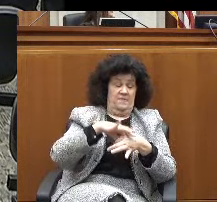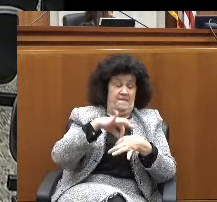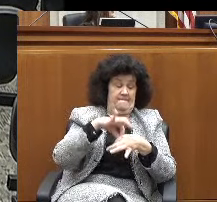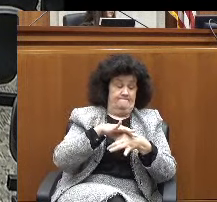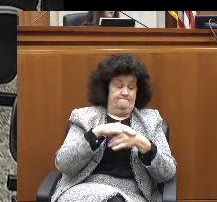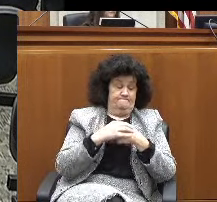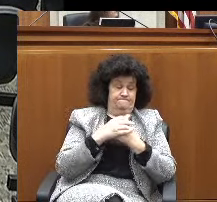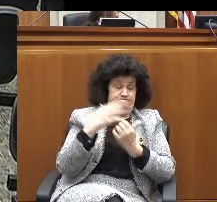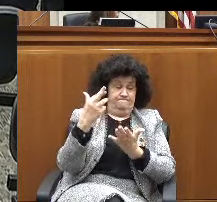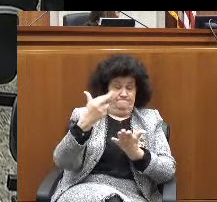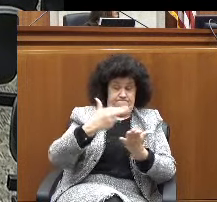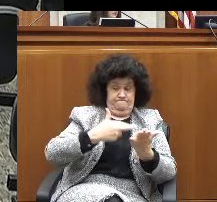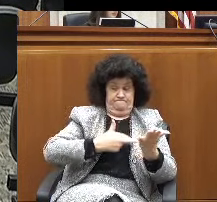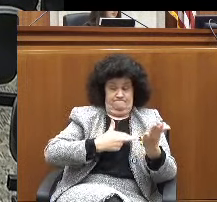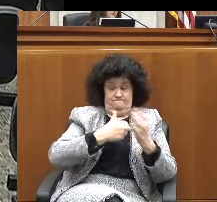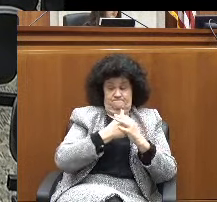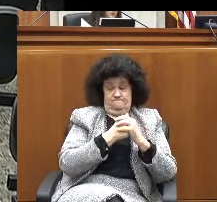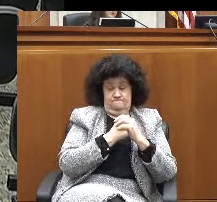Am I right?